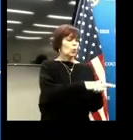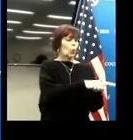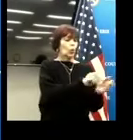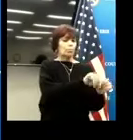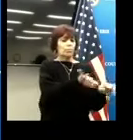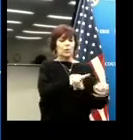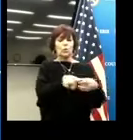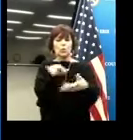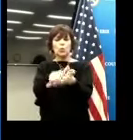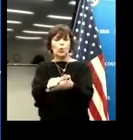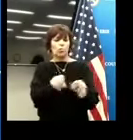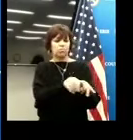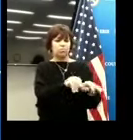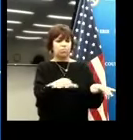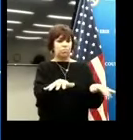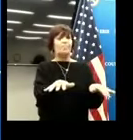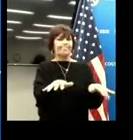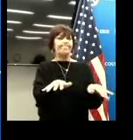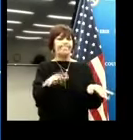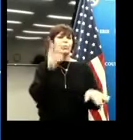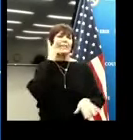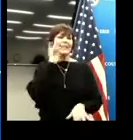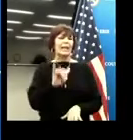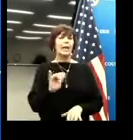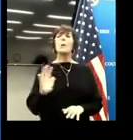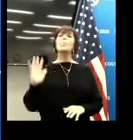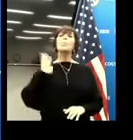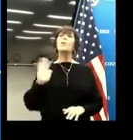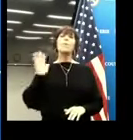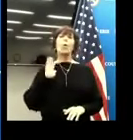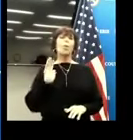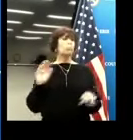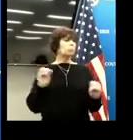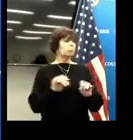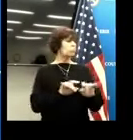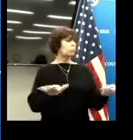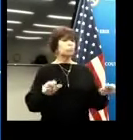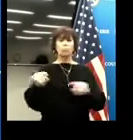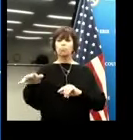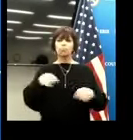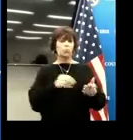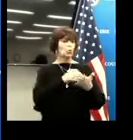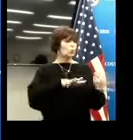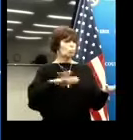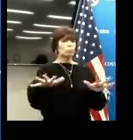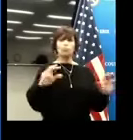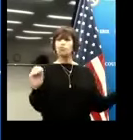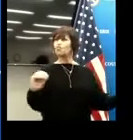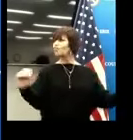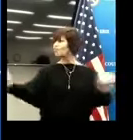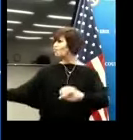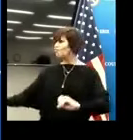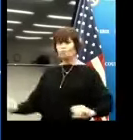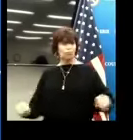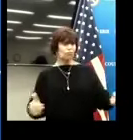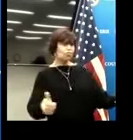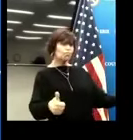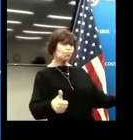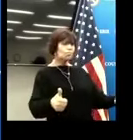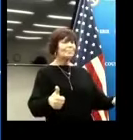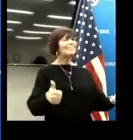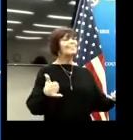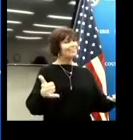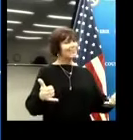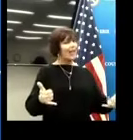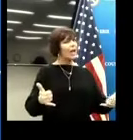We are seeing that. So beforehand, where it was, well, there's no transmission between students and teachers and vice versa, we are starting